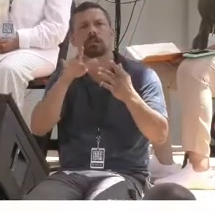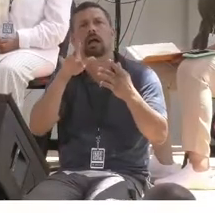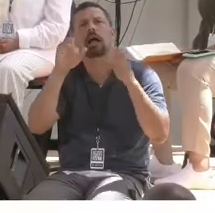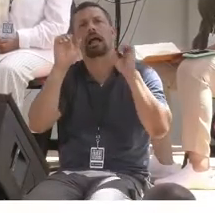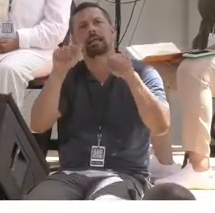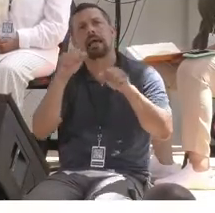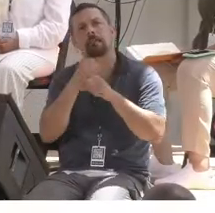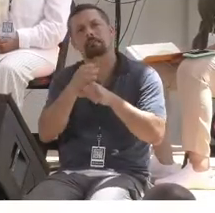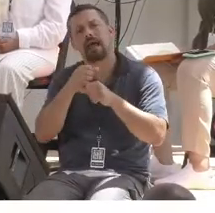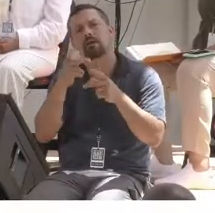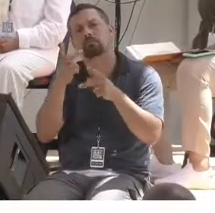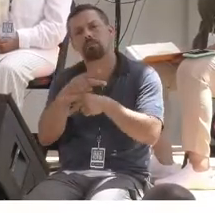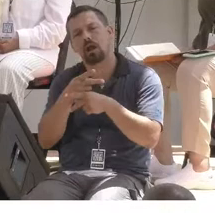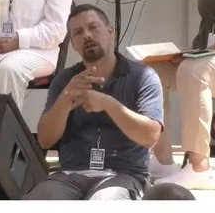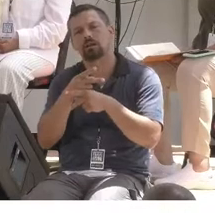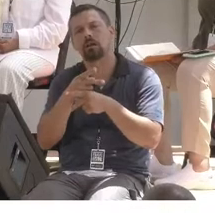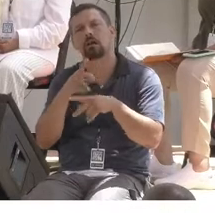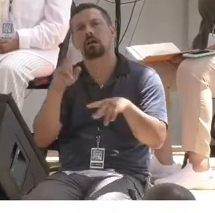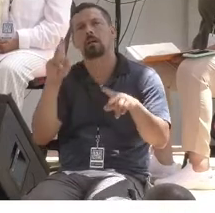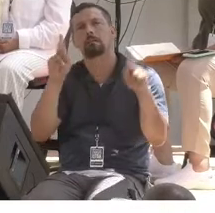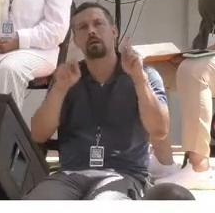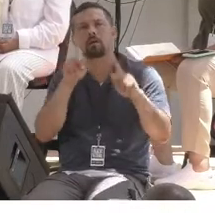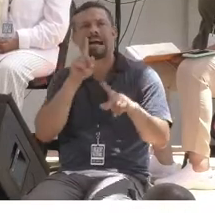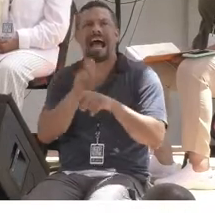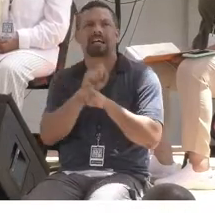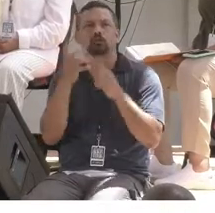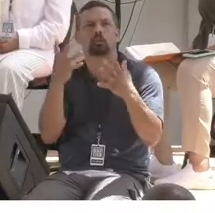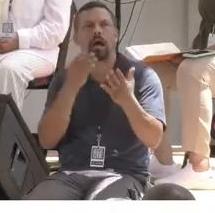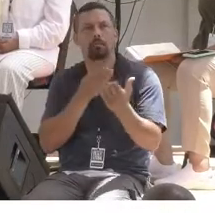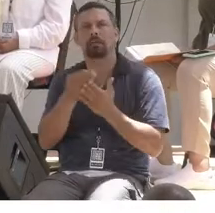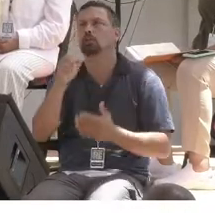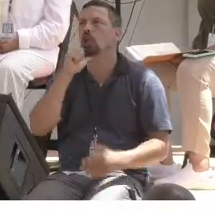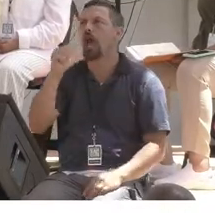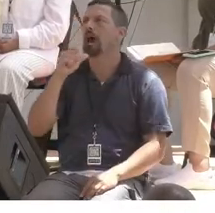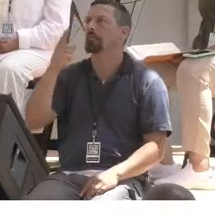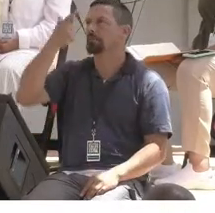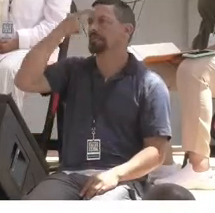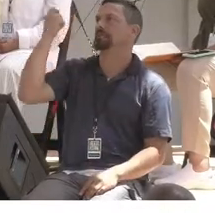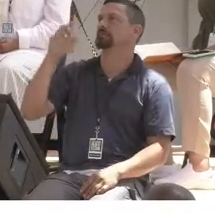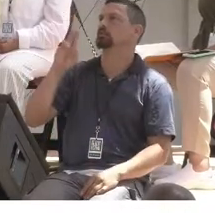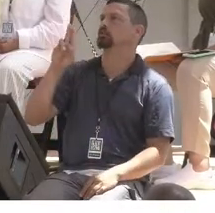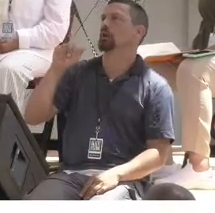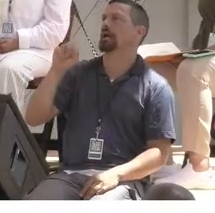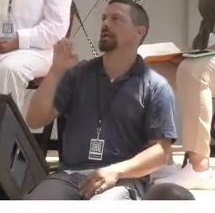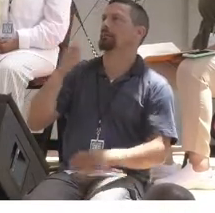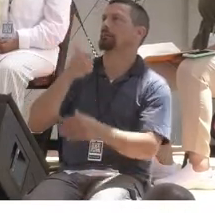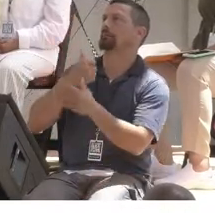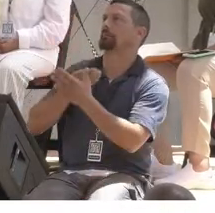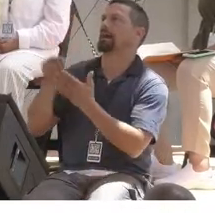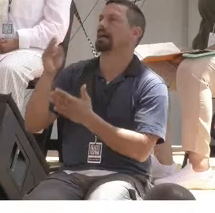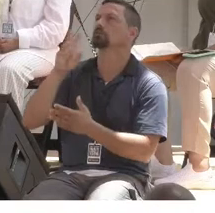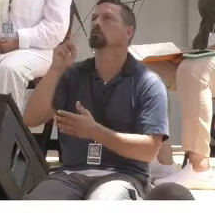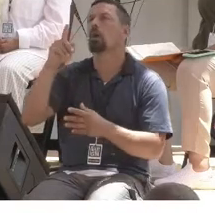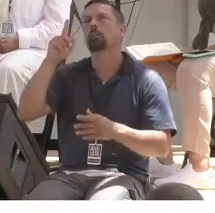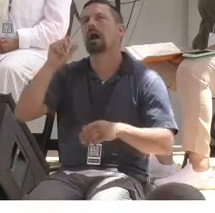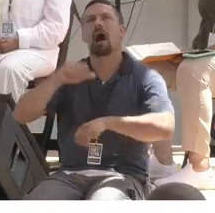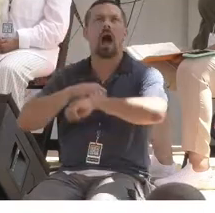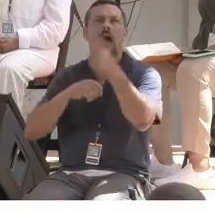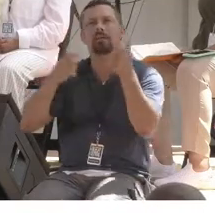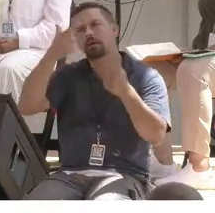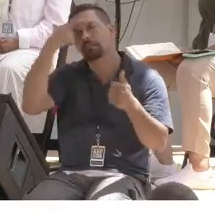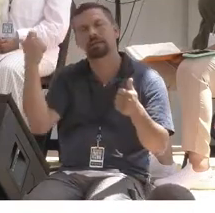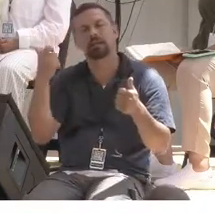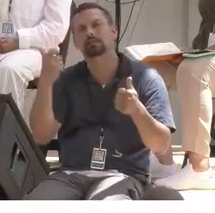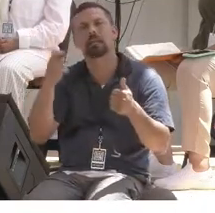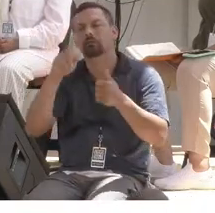can make products which would, you know, people would actually want to buy it, not just for made in UAE. They shouldn't buy it for that product, for that reason, or for a cause or giving back. It should be